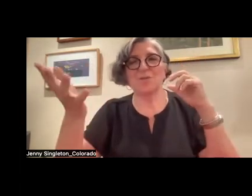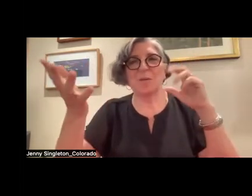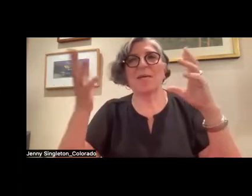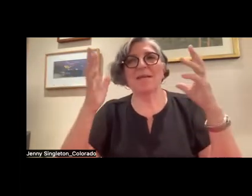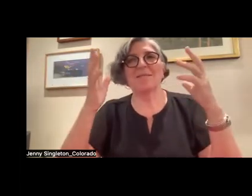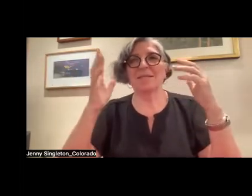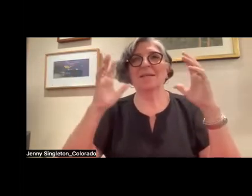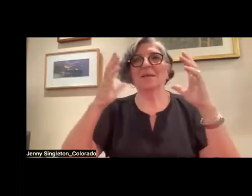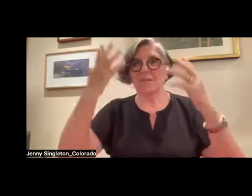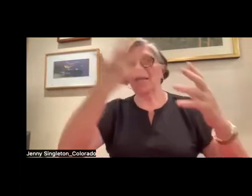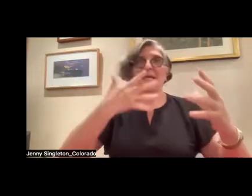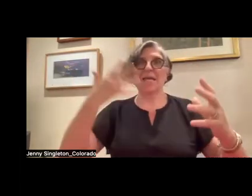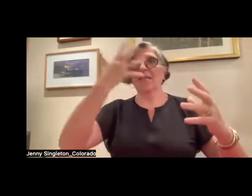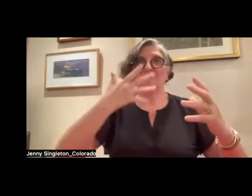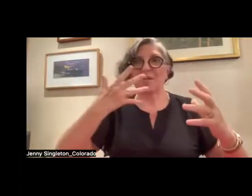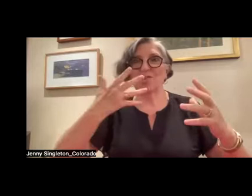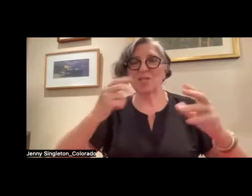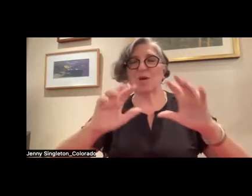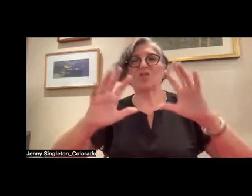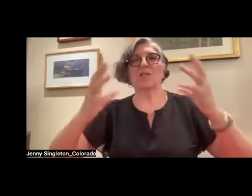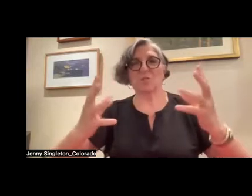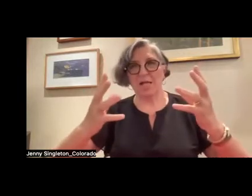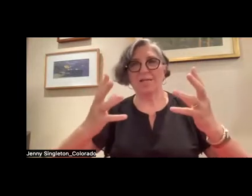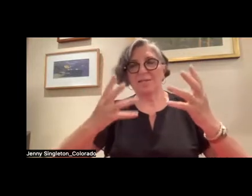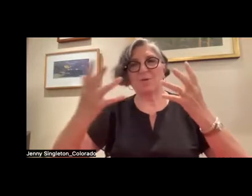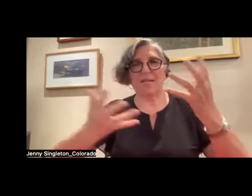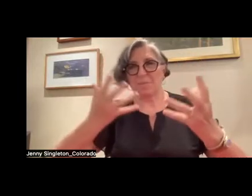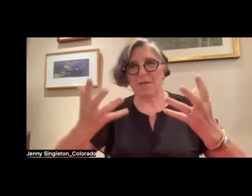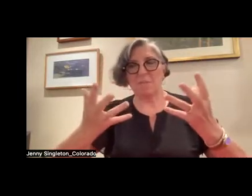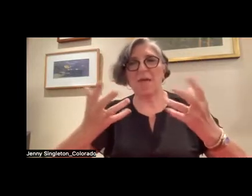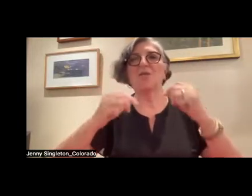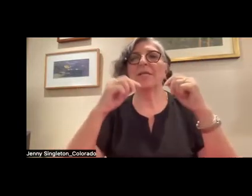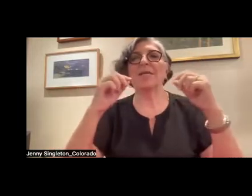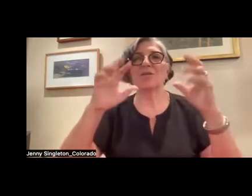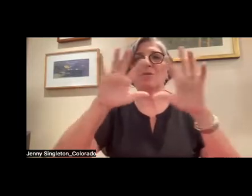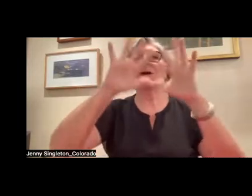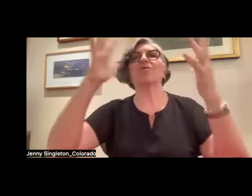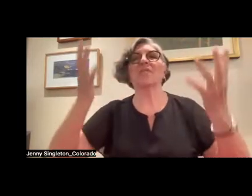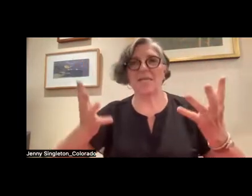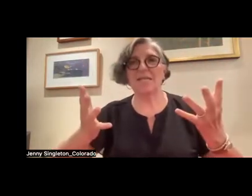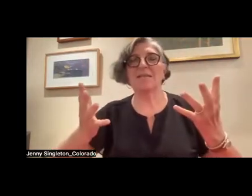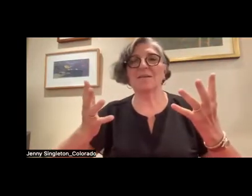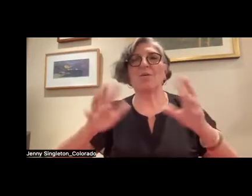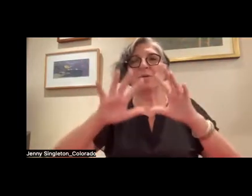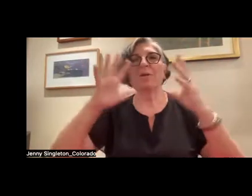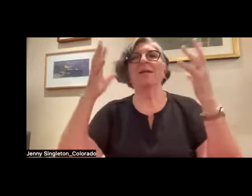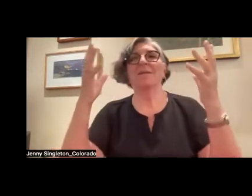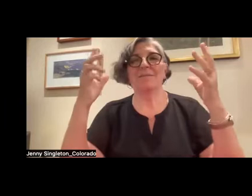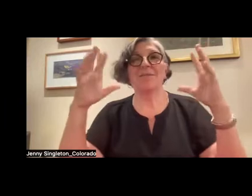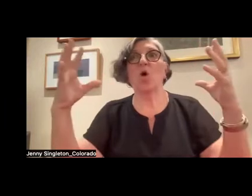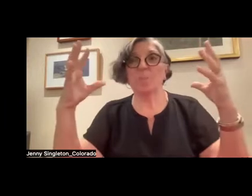listener, so to speak, has to be taking in the facial expression as well as what's happening manually to understand the